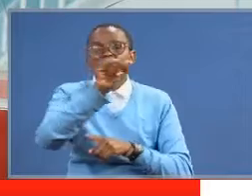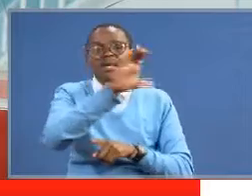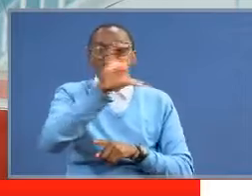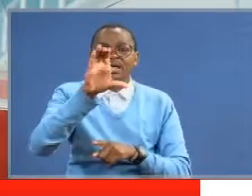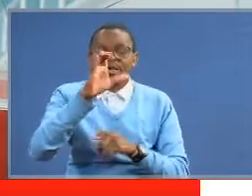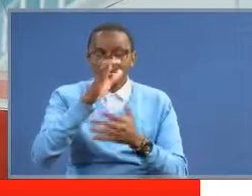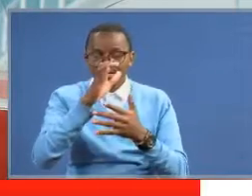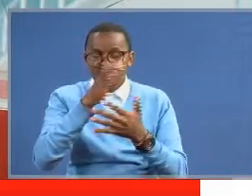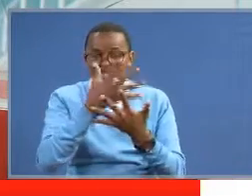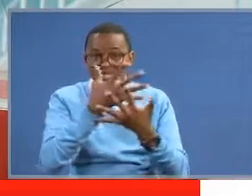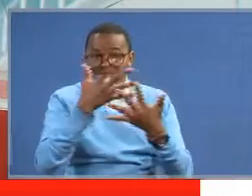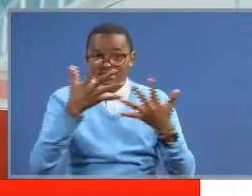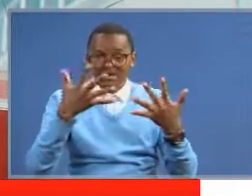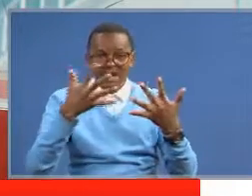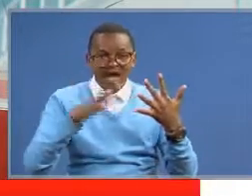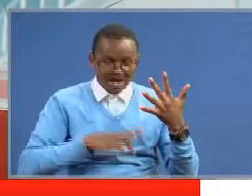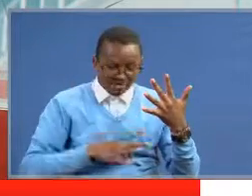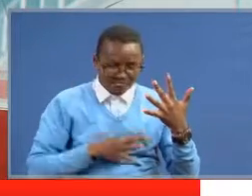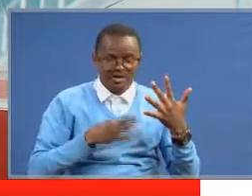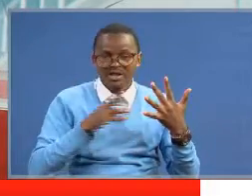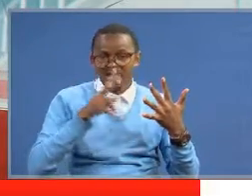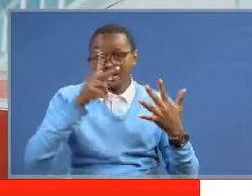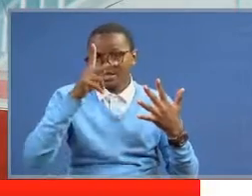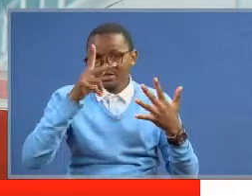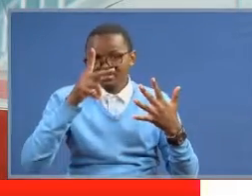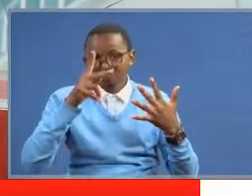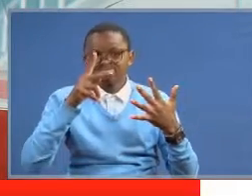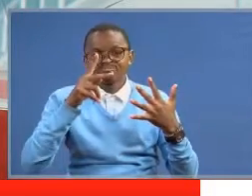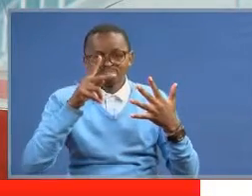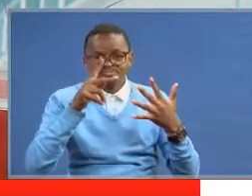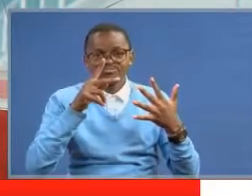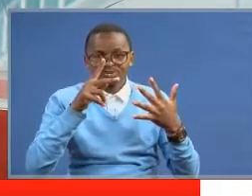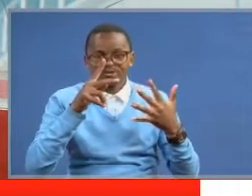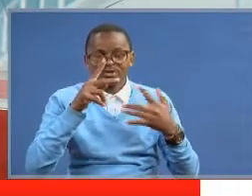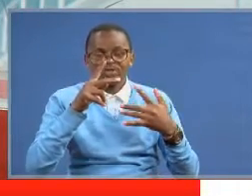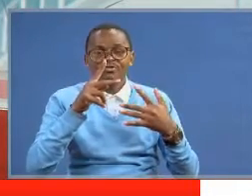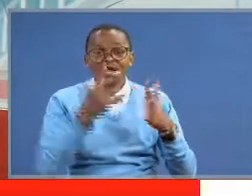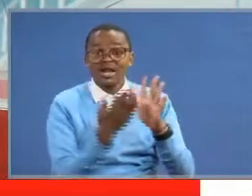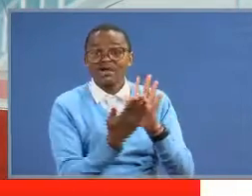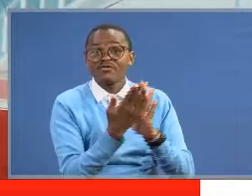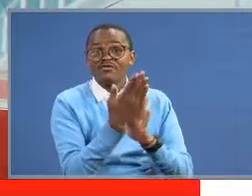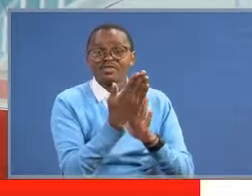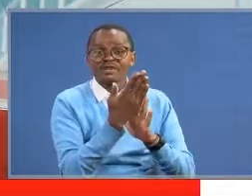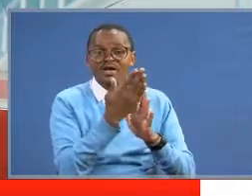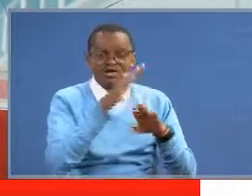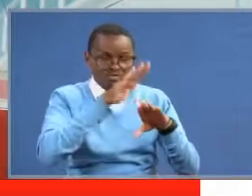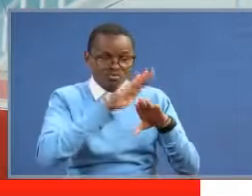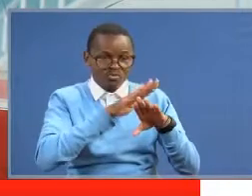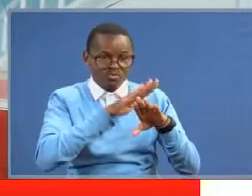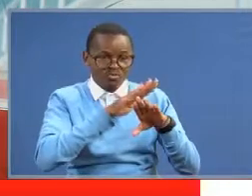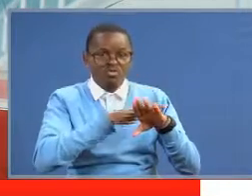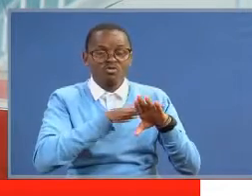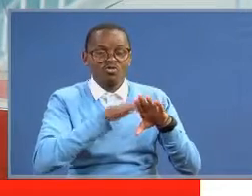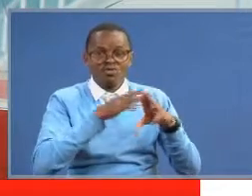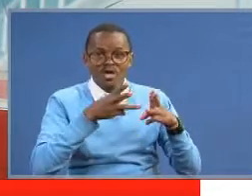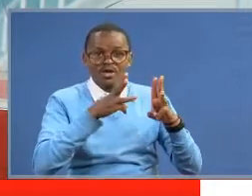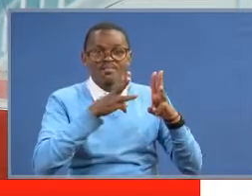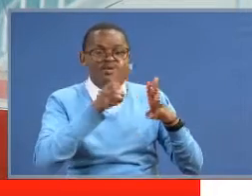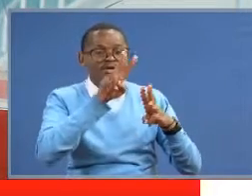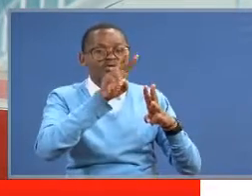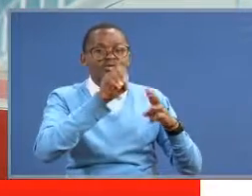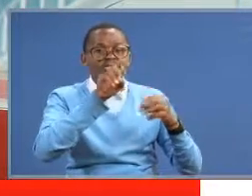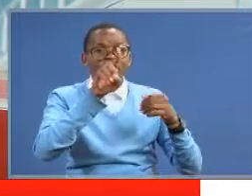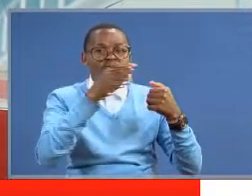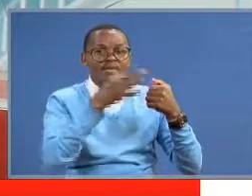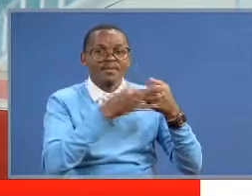community problem. Yes. So I feel that Kenya, we are moving towards the right place. Like for example, in